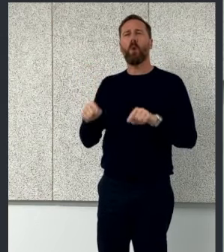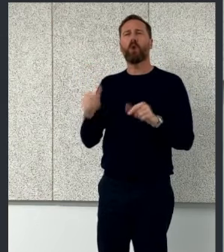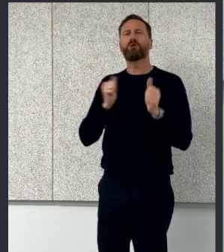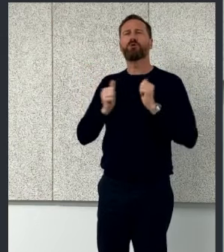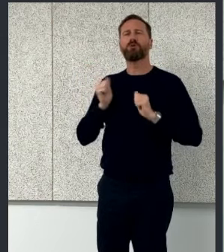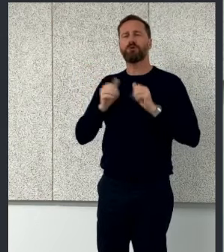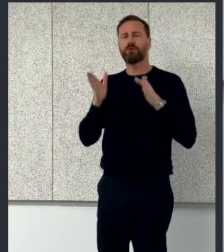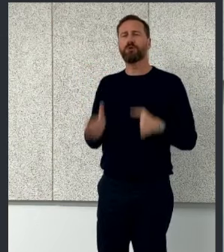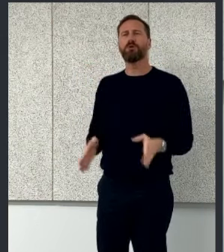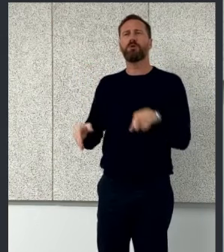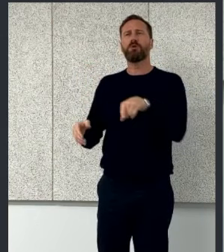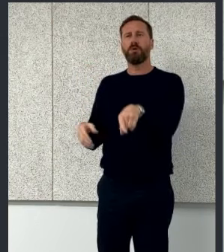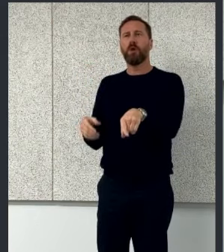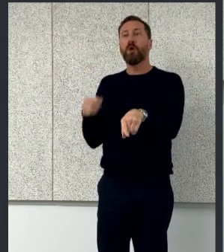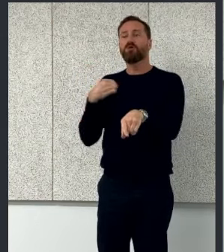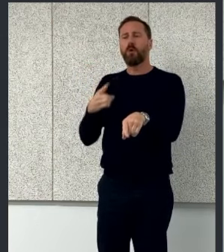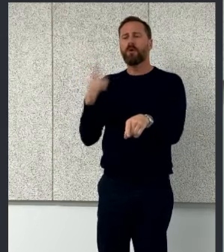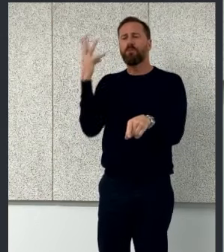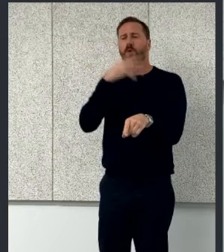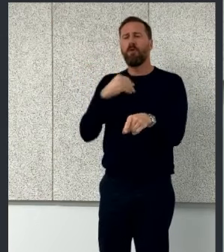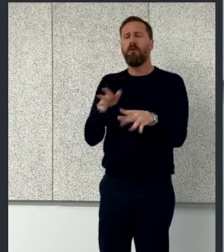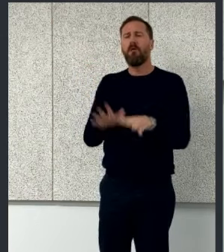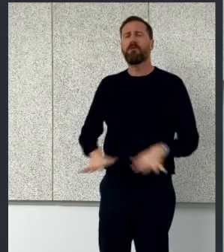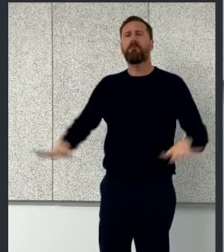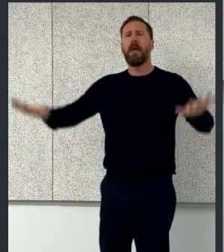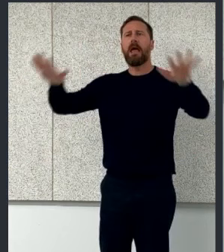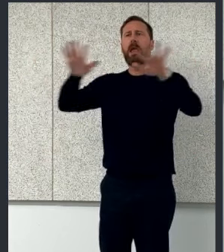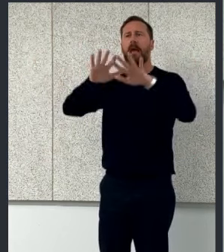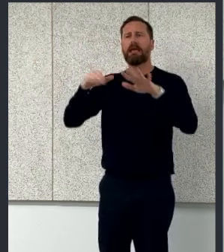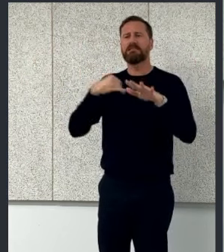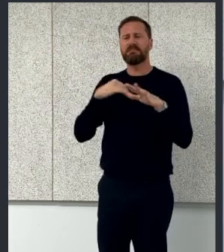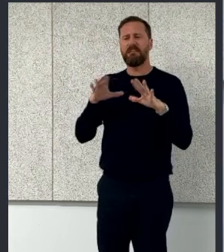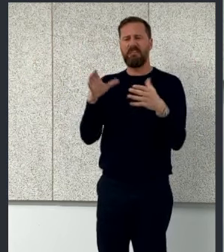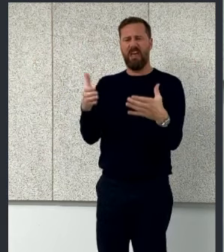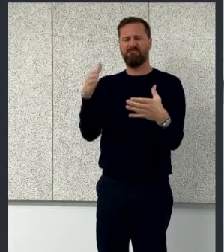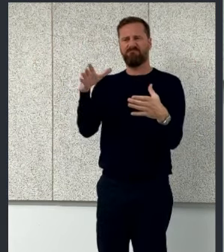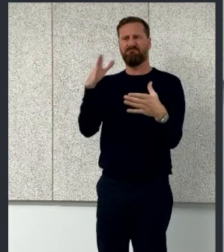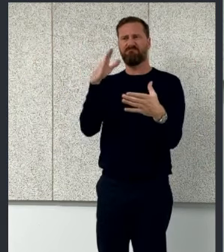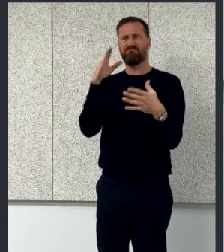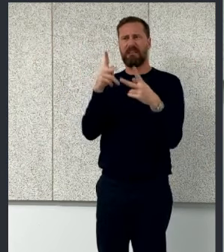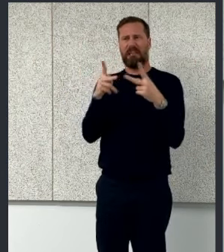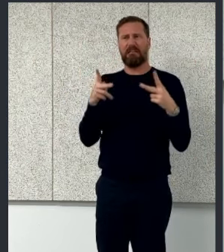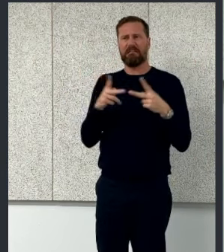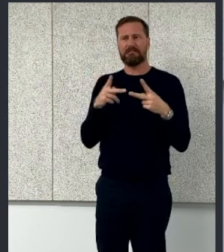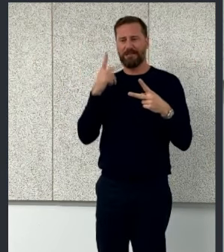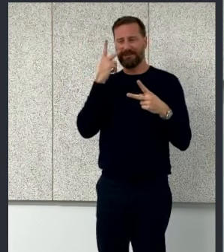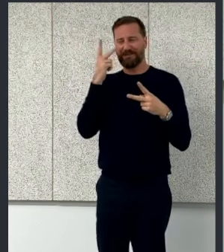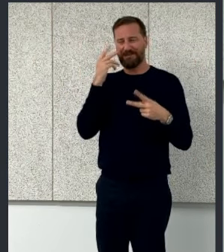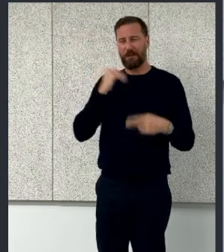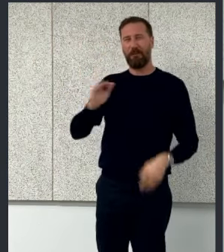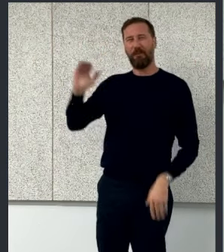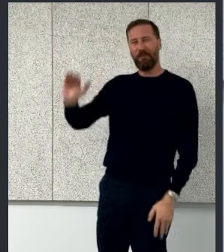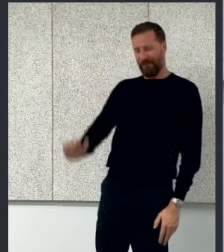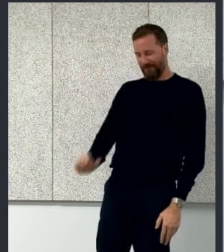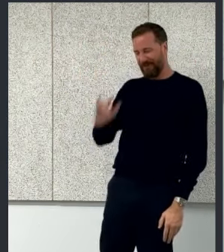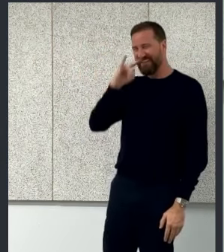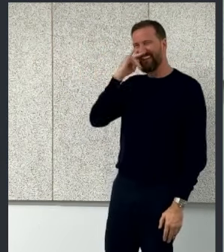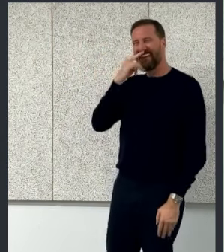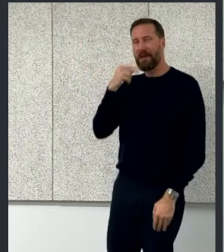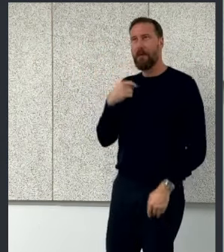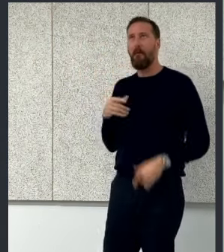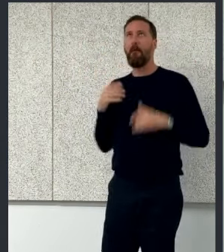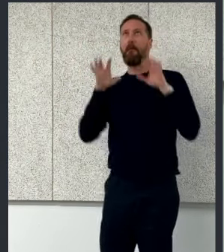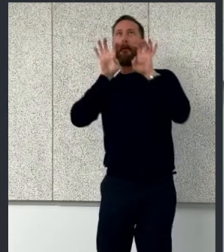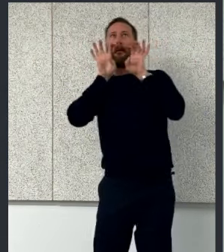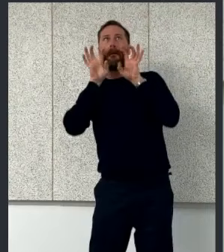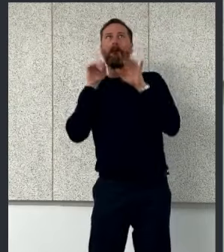such a beautiful space in the Asian art section. And to see the little ones like so engaged by what